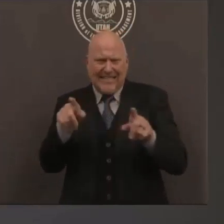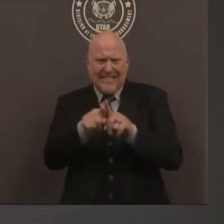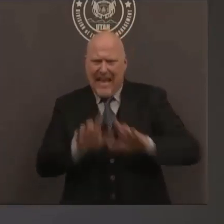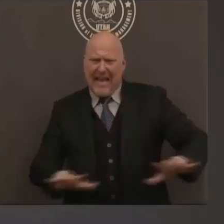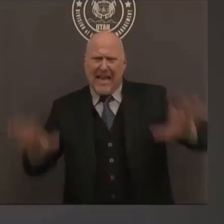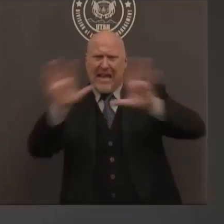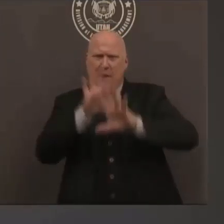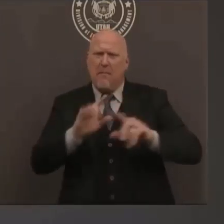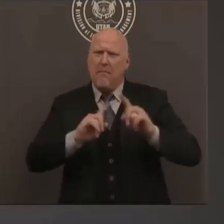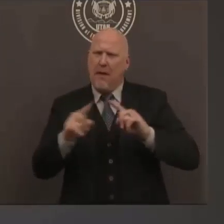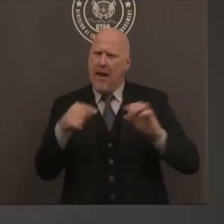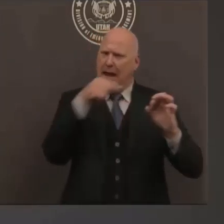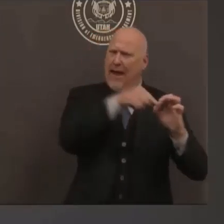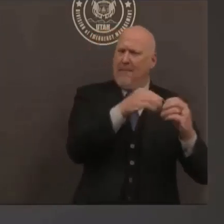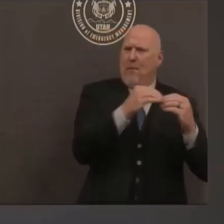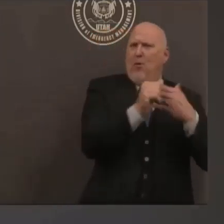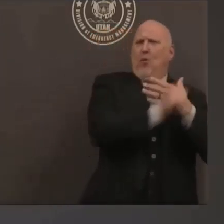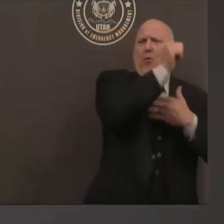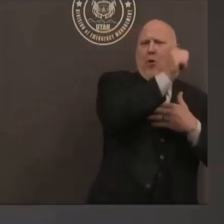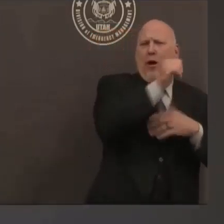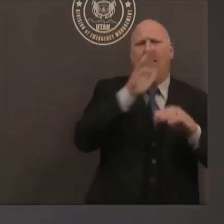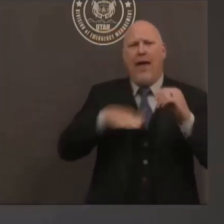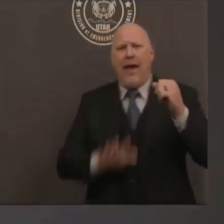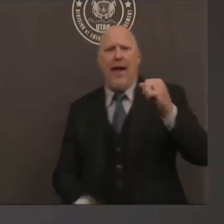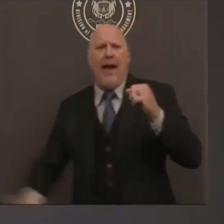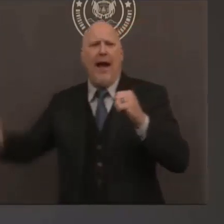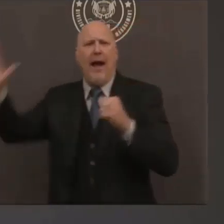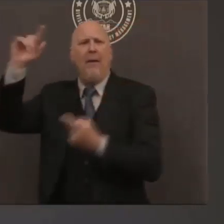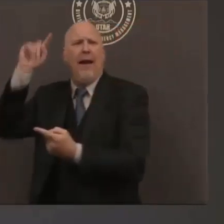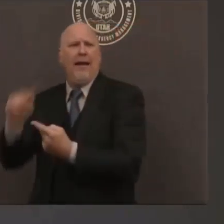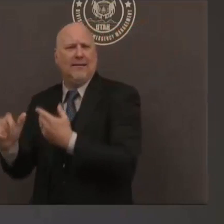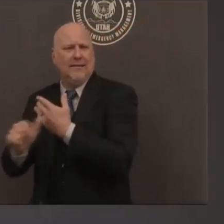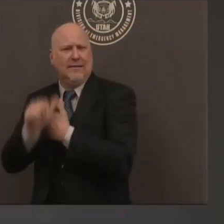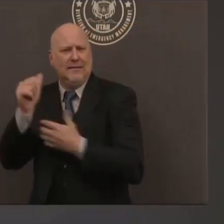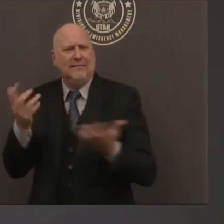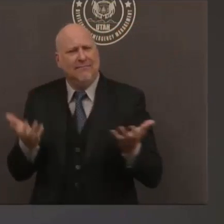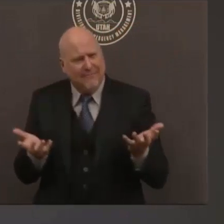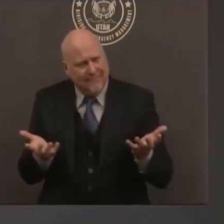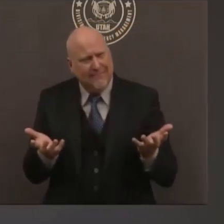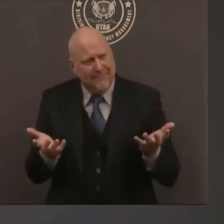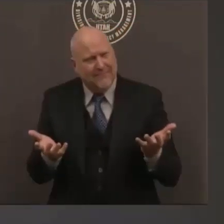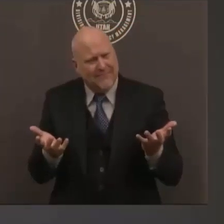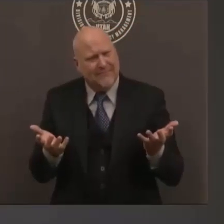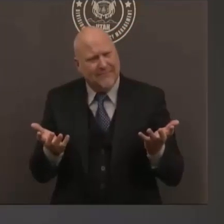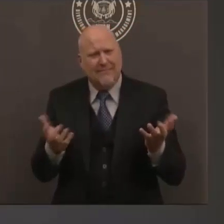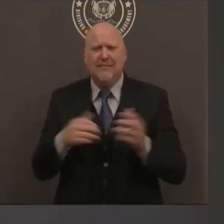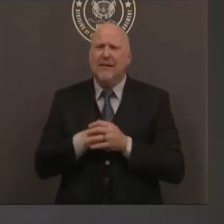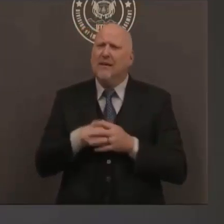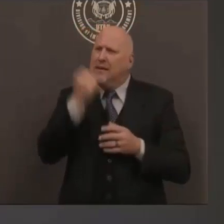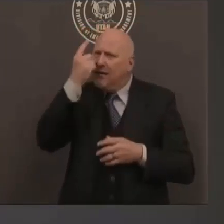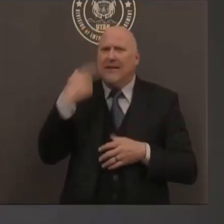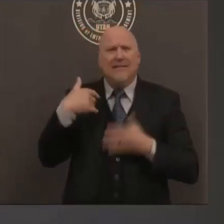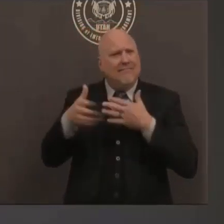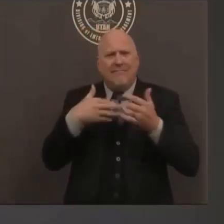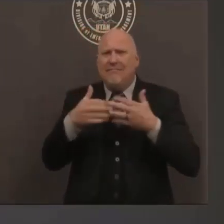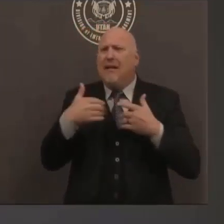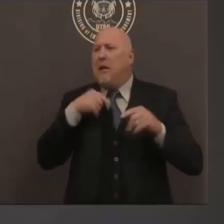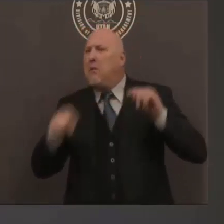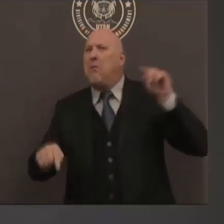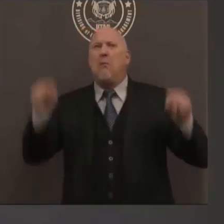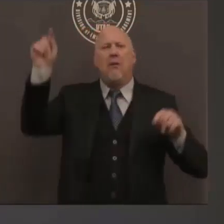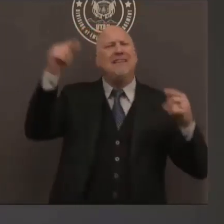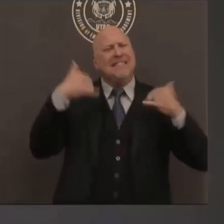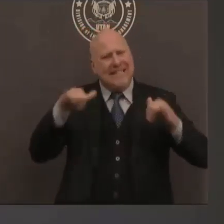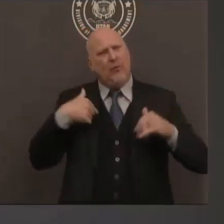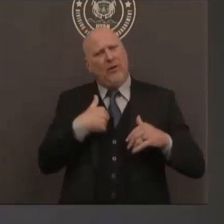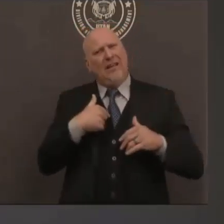talk through it a little bit today, we all need to understand we have responsibilities, that we will continue to be under a level of risk, that we